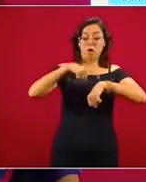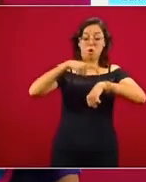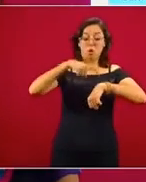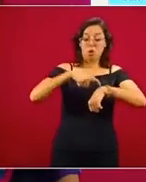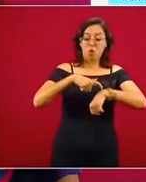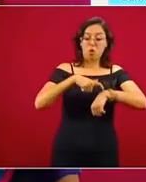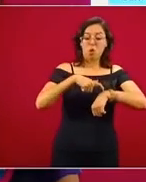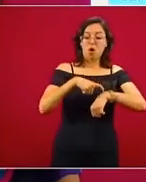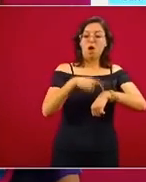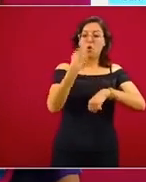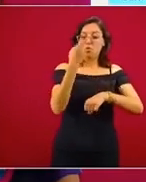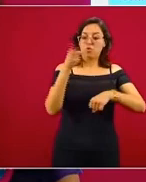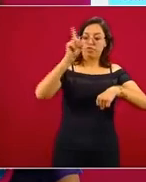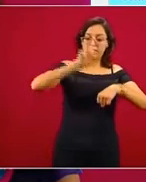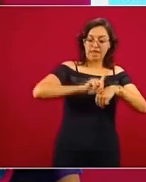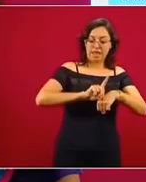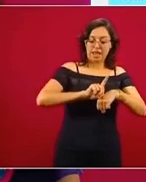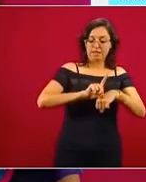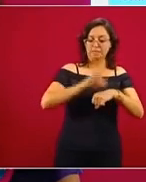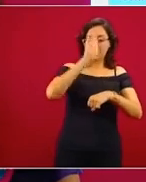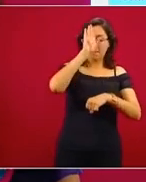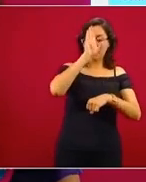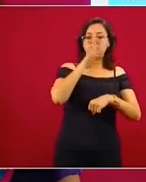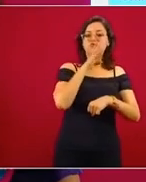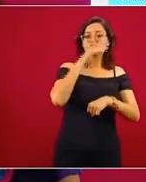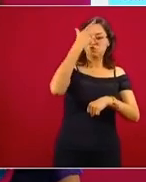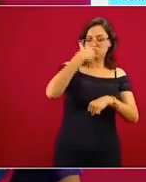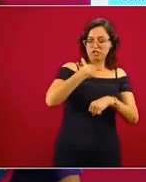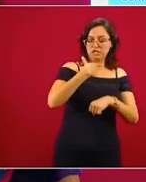who needs them, we will be able to save more lives.